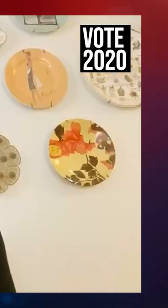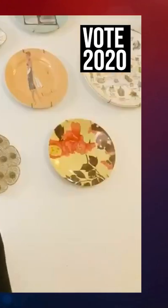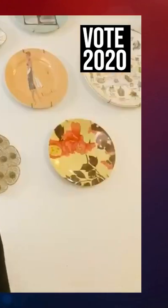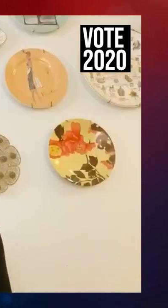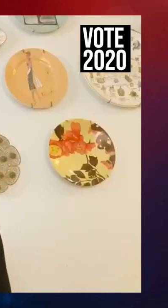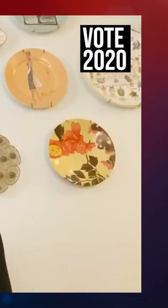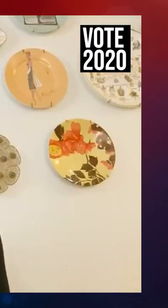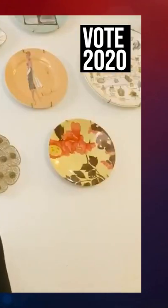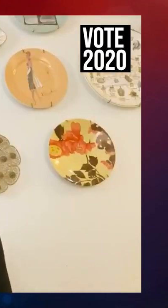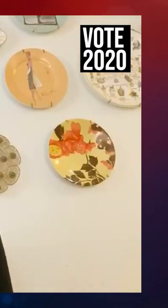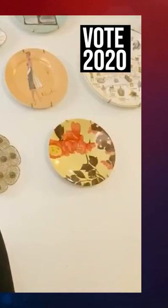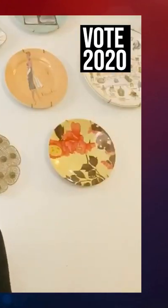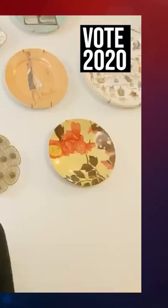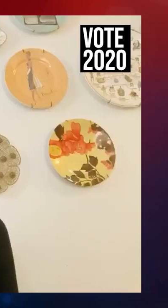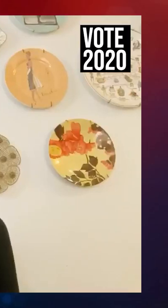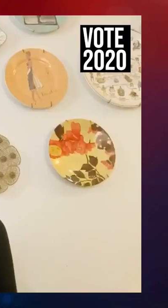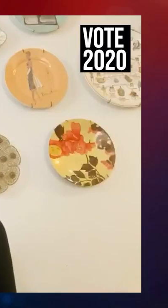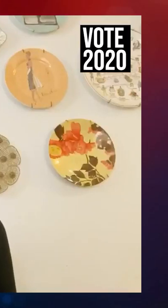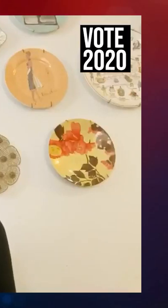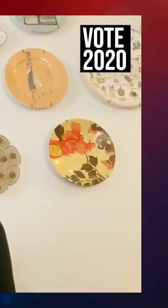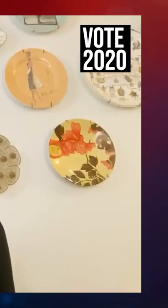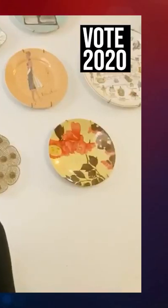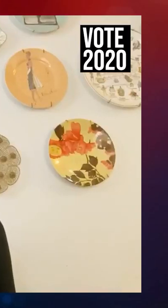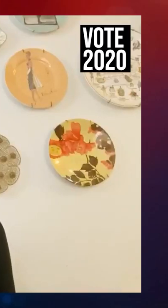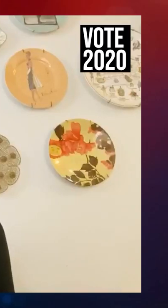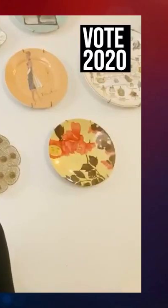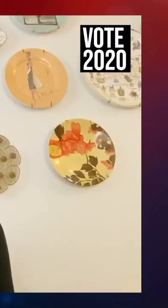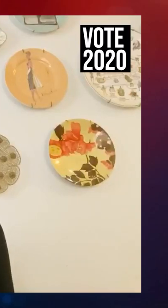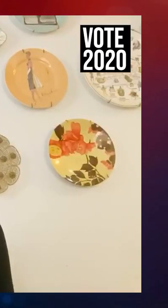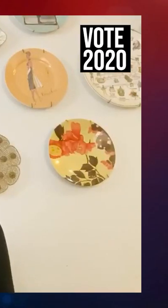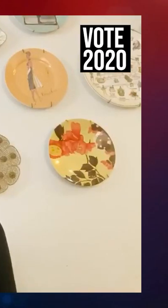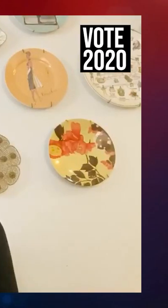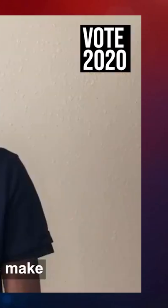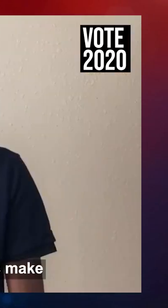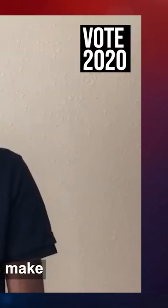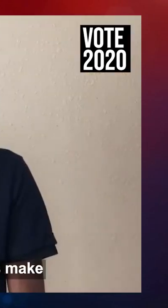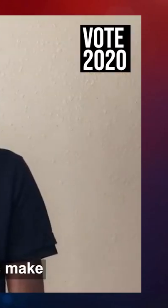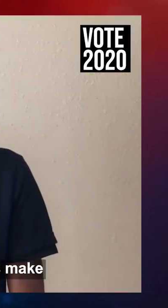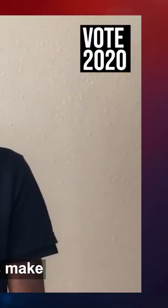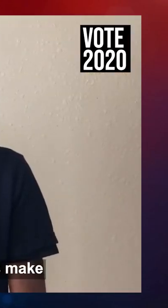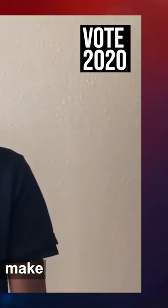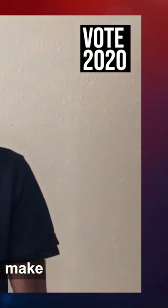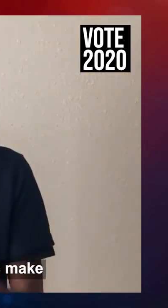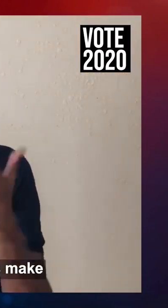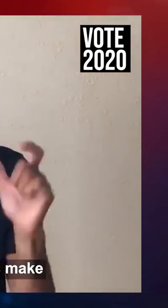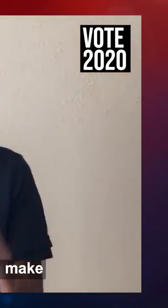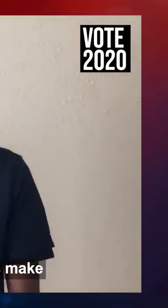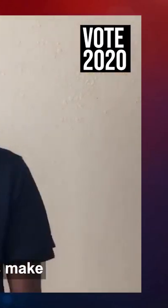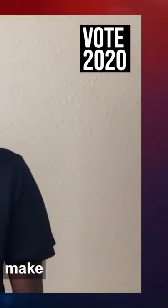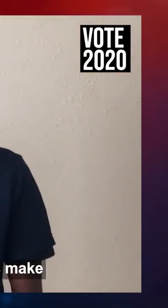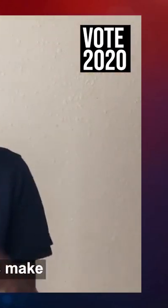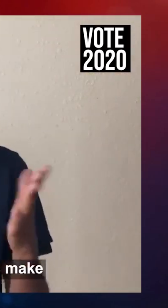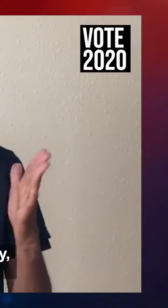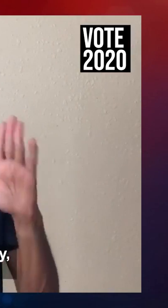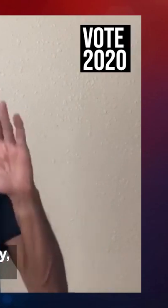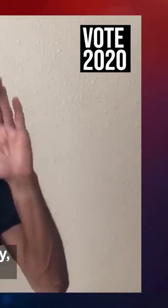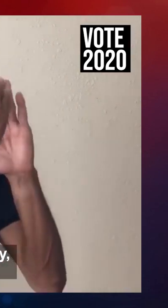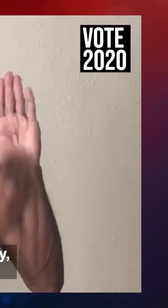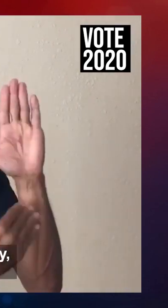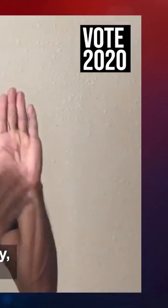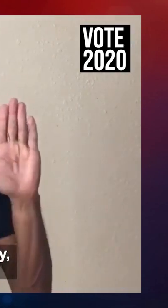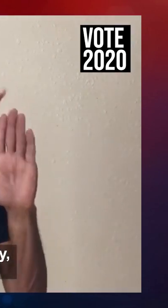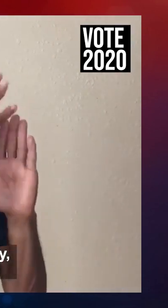address. Check to make sure by visiting vote.org. There are two big mistakes voters